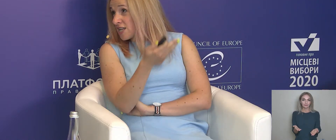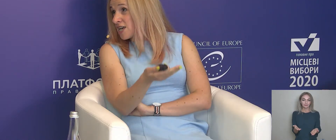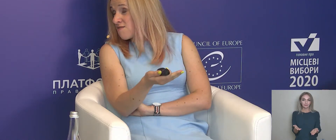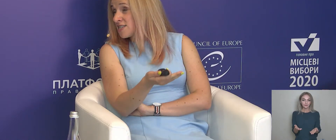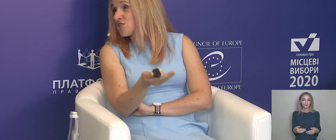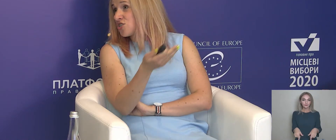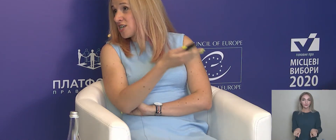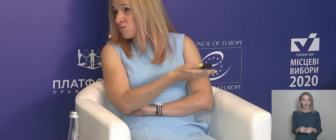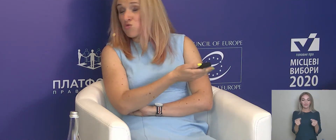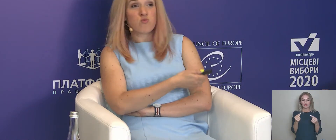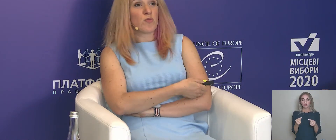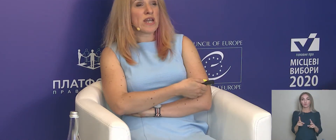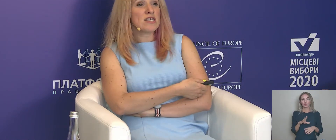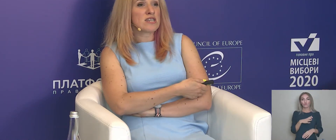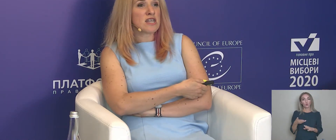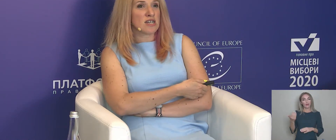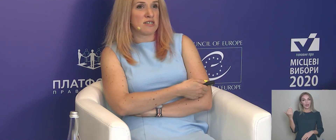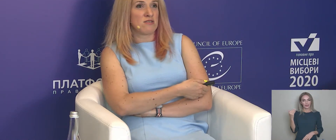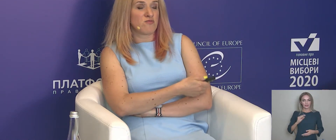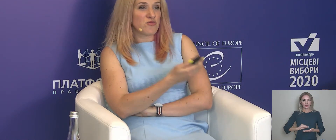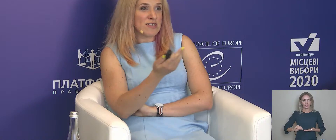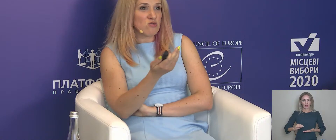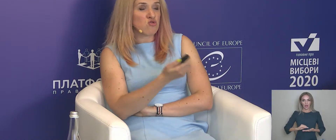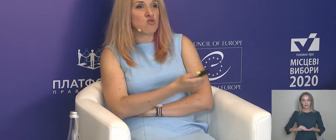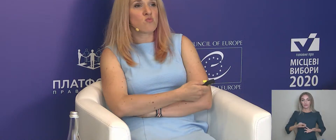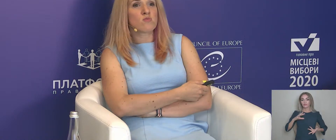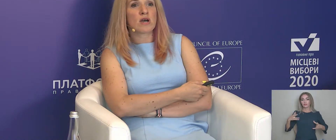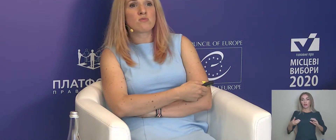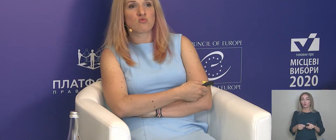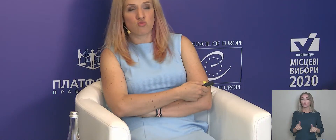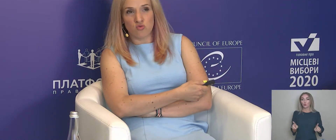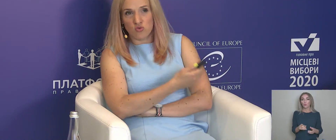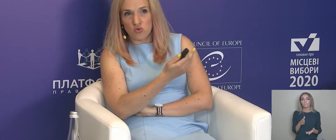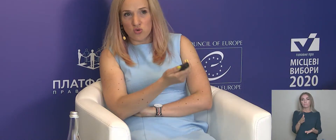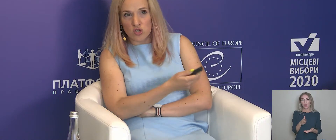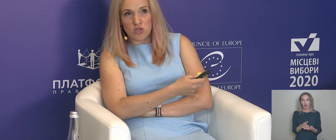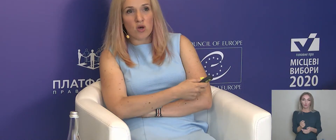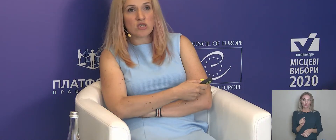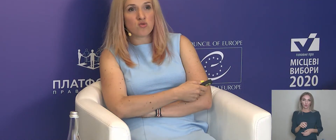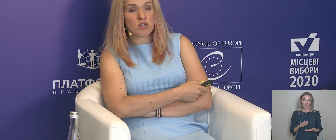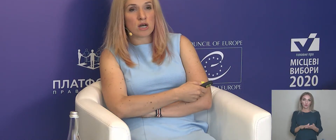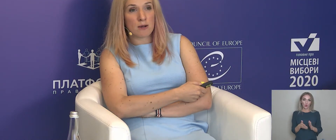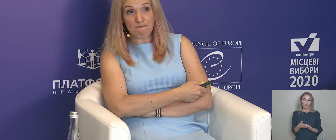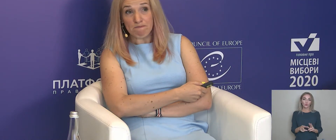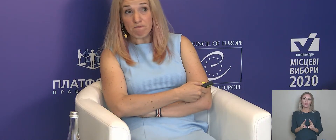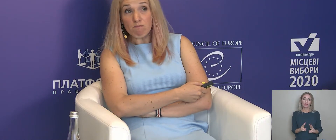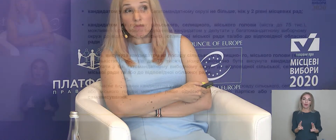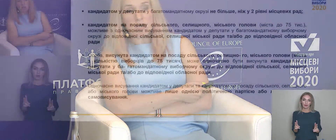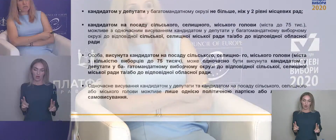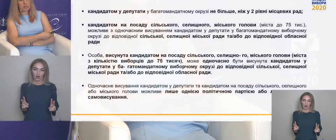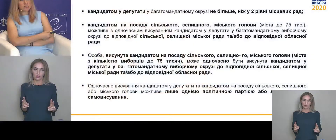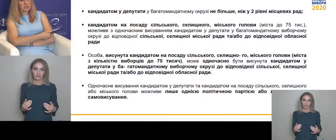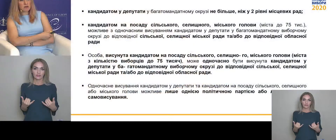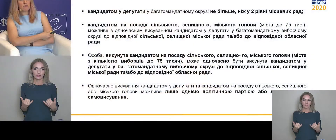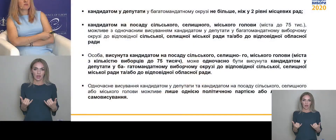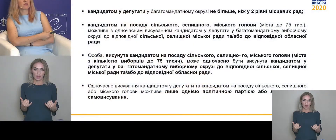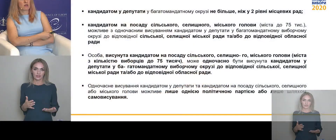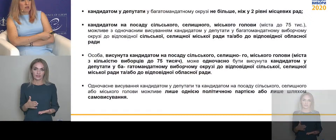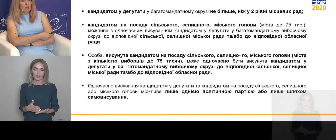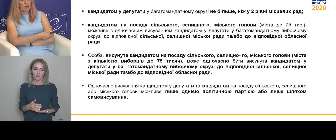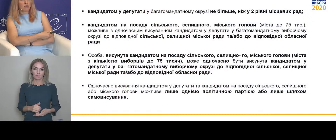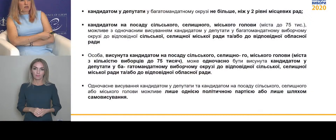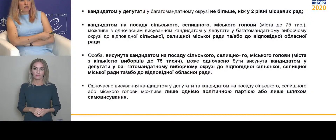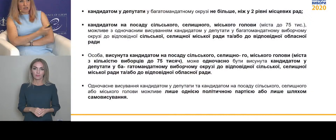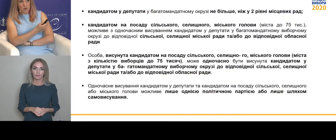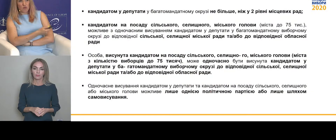kind of, political decision, and they came up with the definition that we had with the previous version of the law. That's why we have